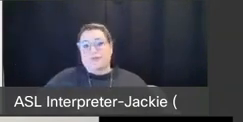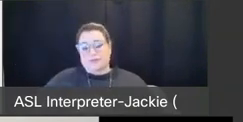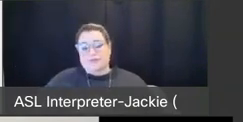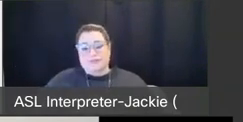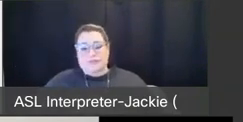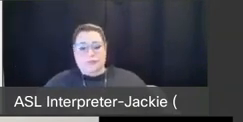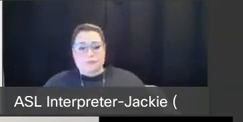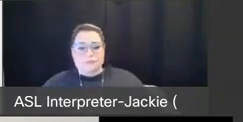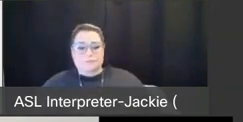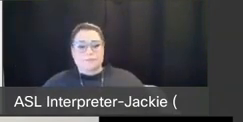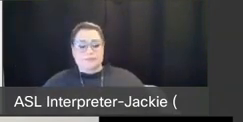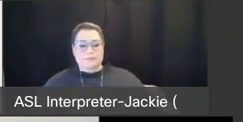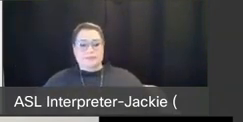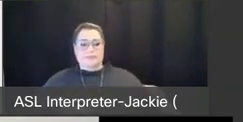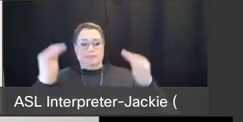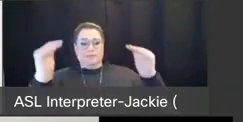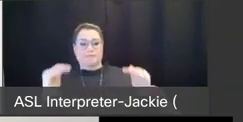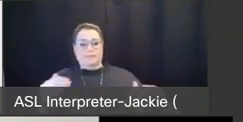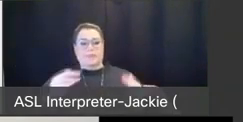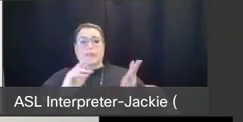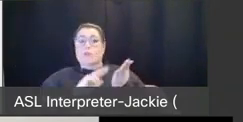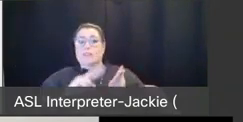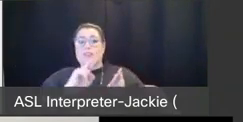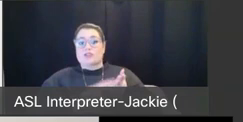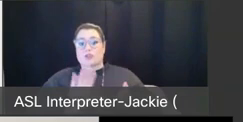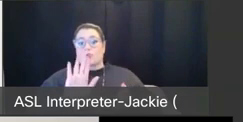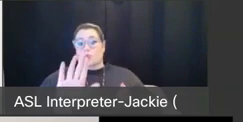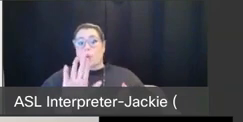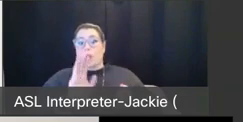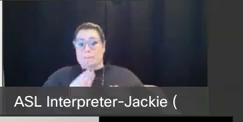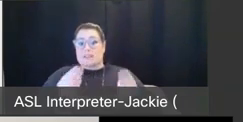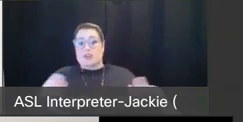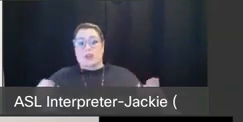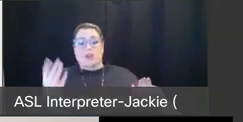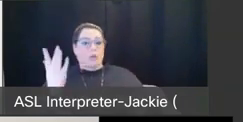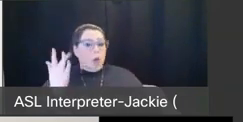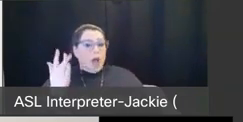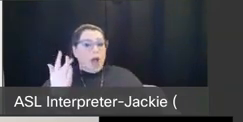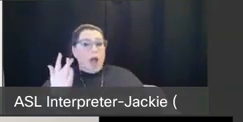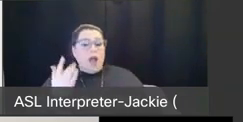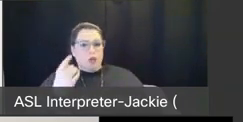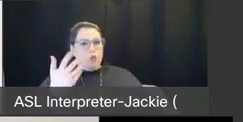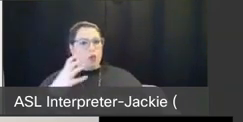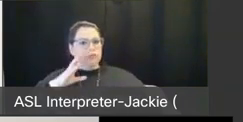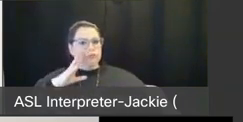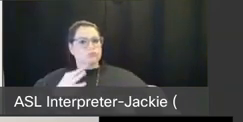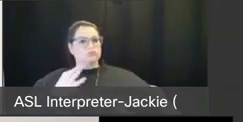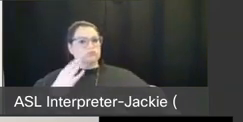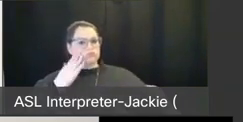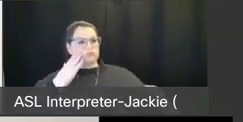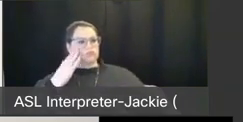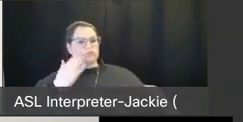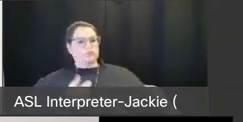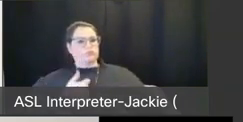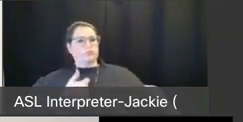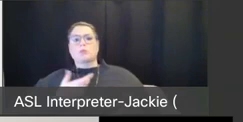want to leave too much of the decision making to the contractors, right? So if it's really